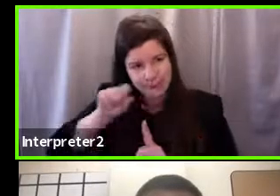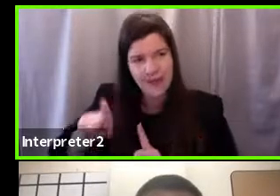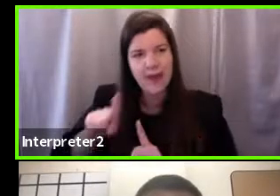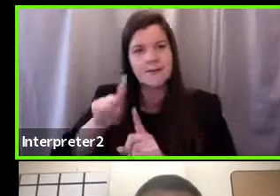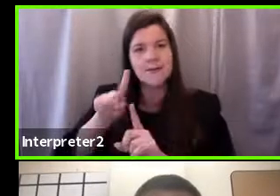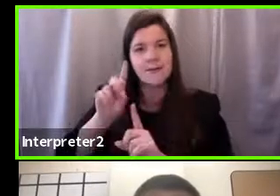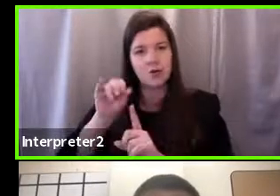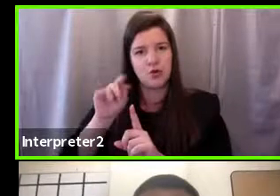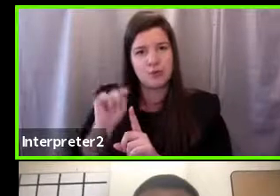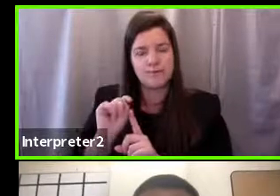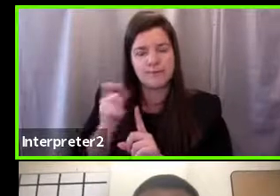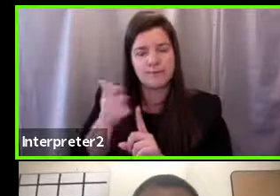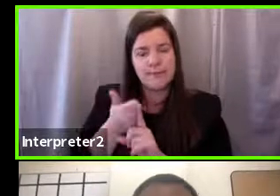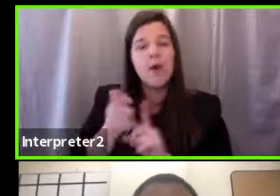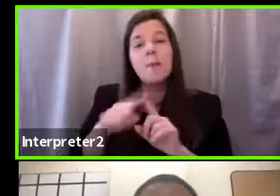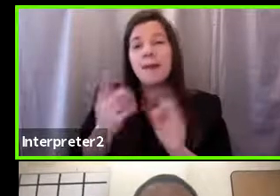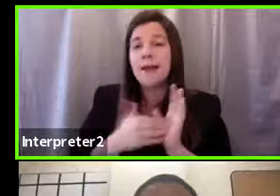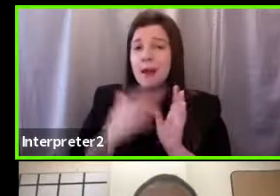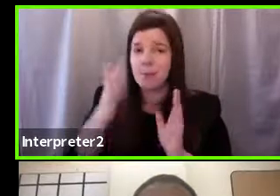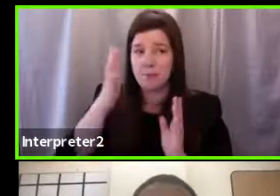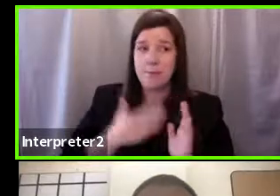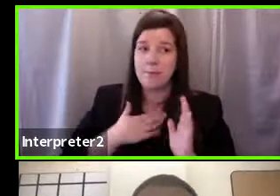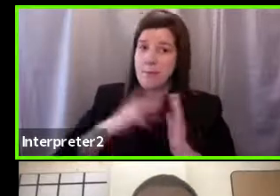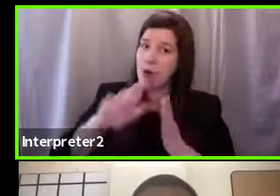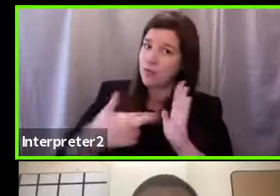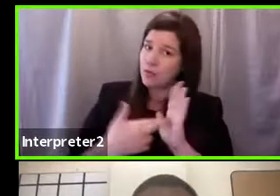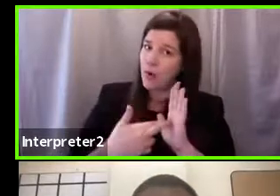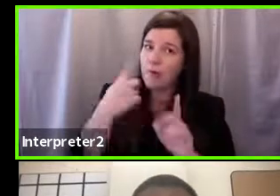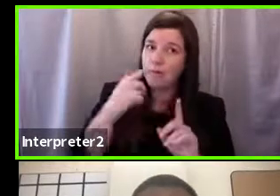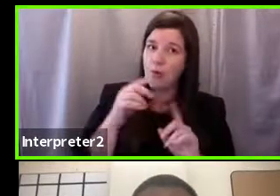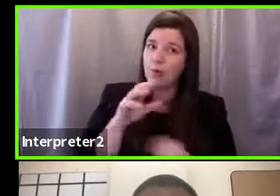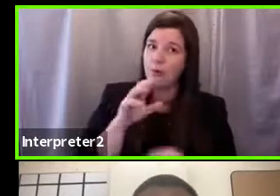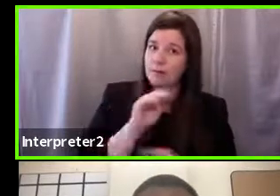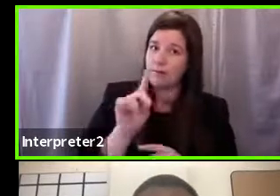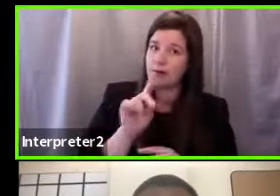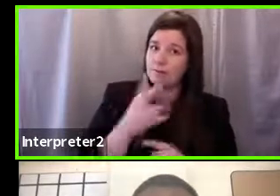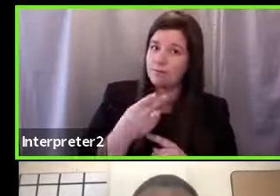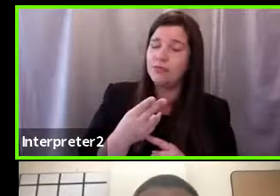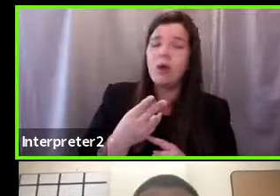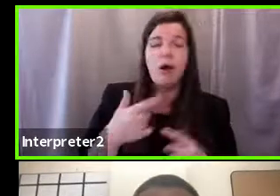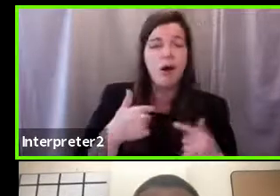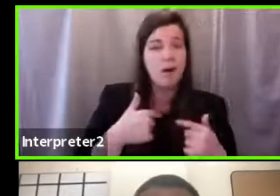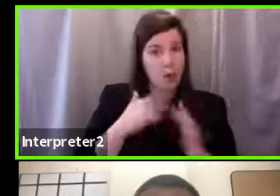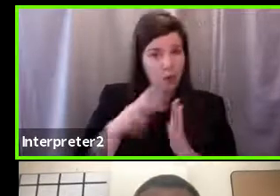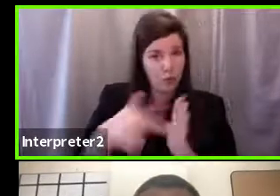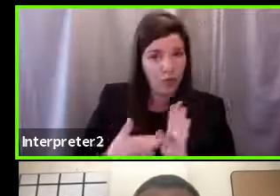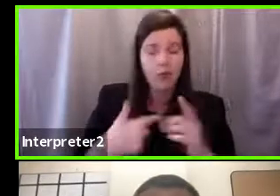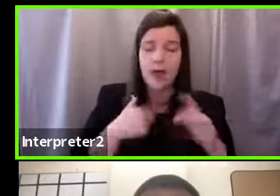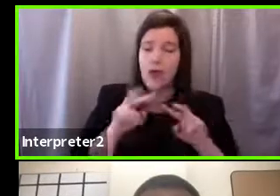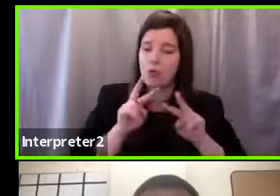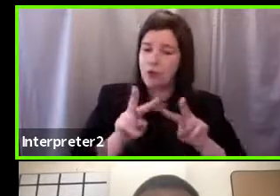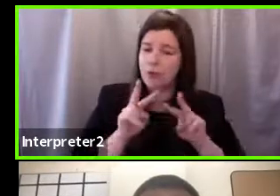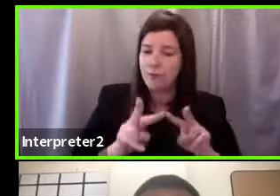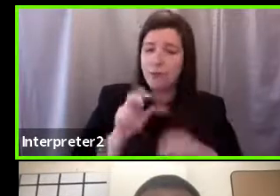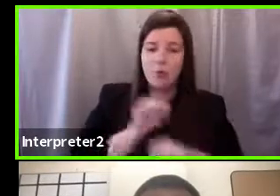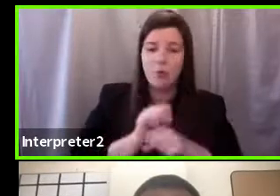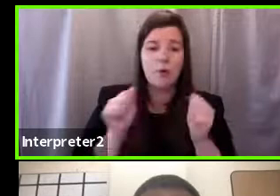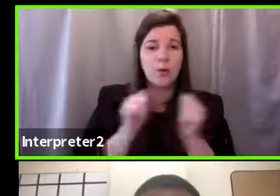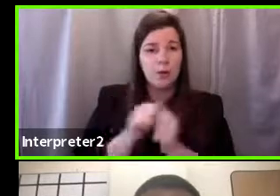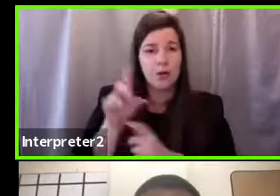Technology. But I can tell you my role is in Department of Health. I'm enthusiastic about working with Do It to